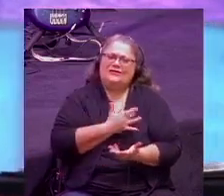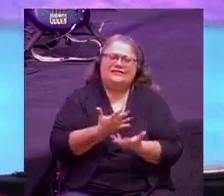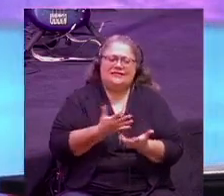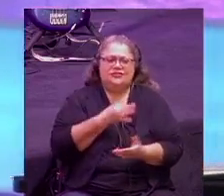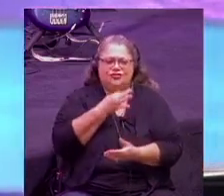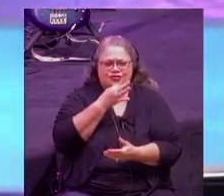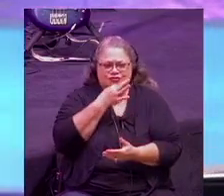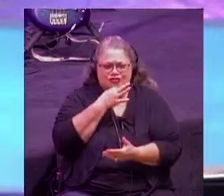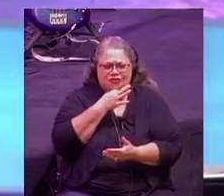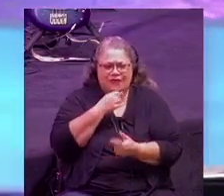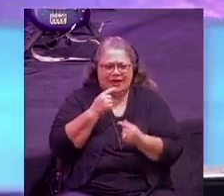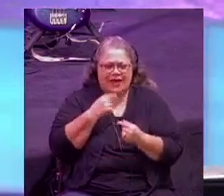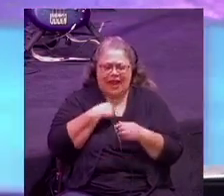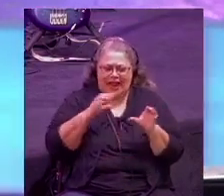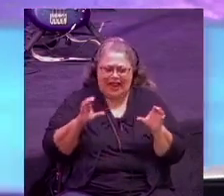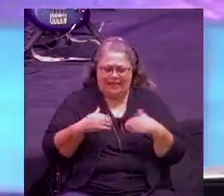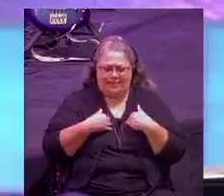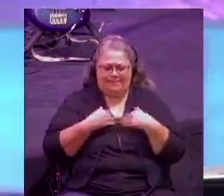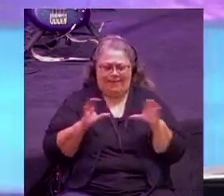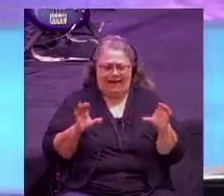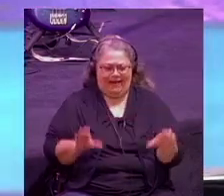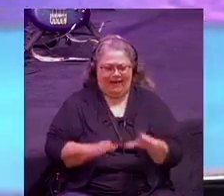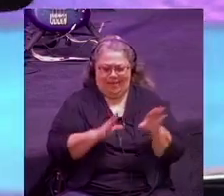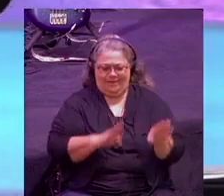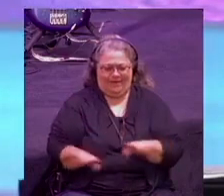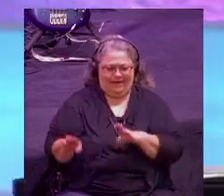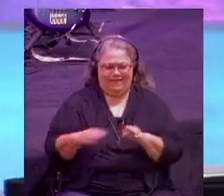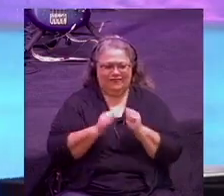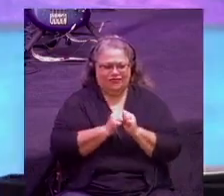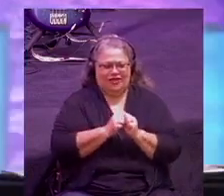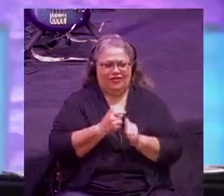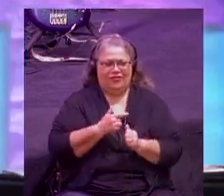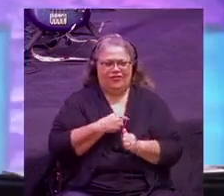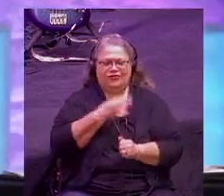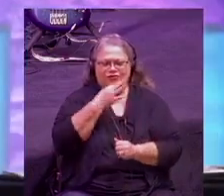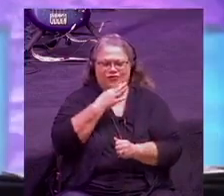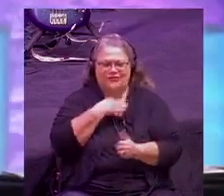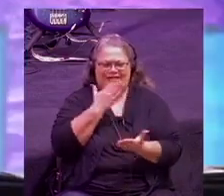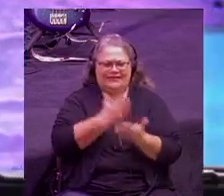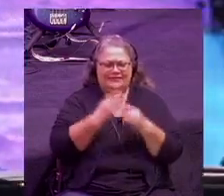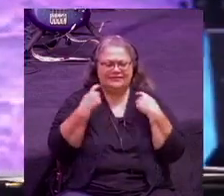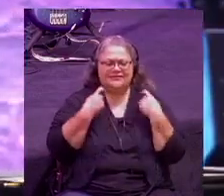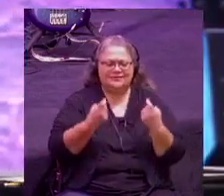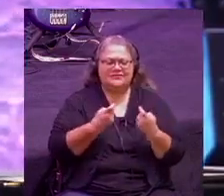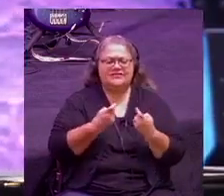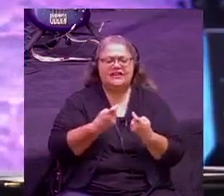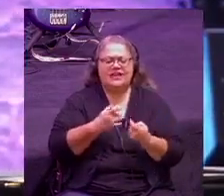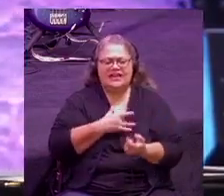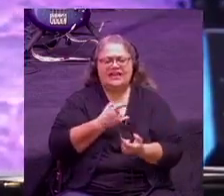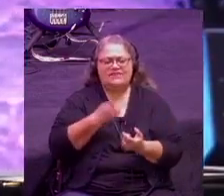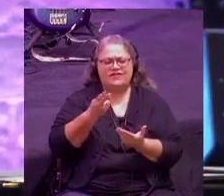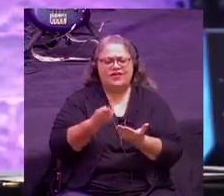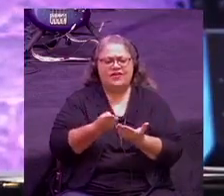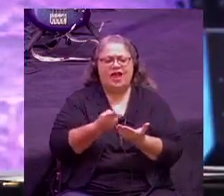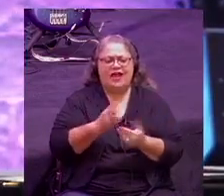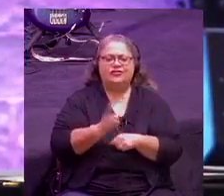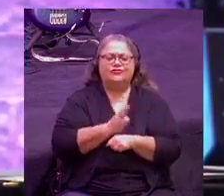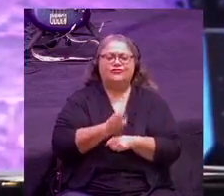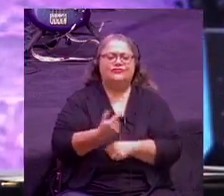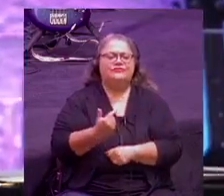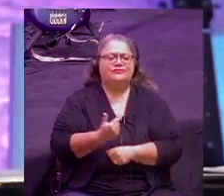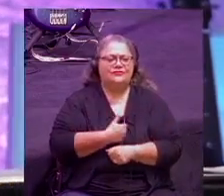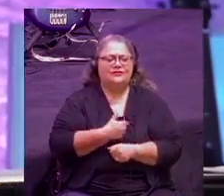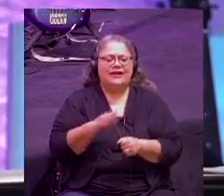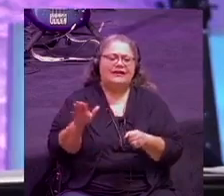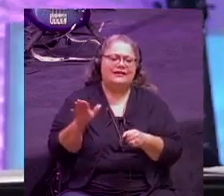as I can get my act together, as soon as I can clean up my life, I believe the Holy Spirit's going to start using me and he's going to